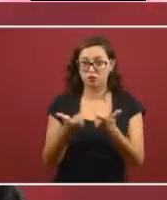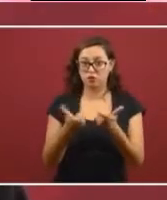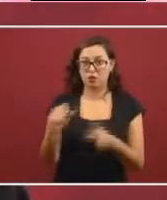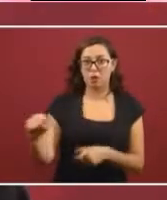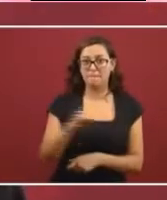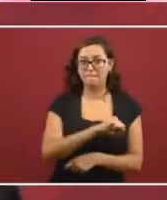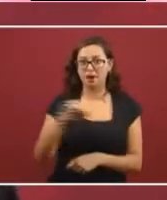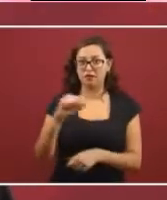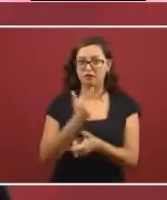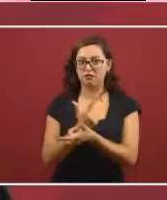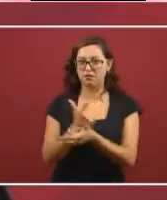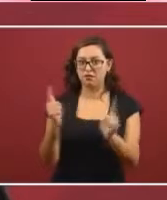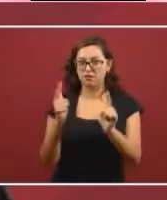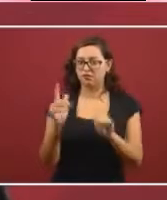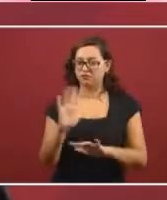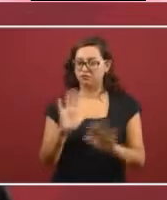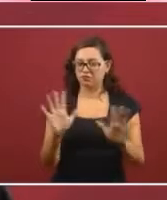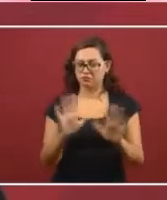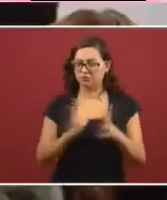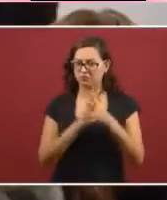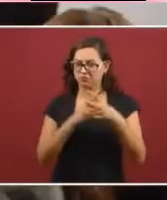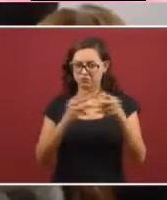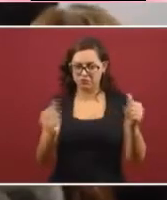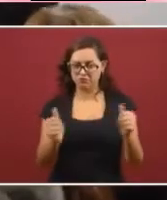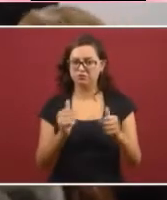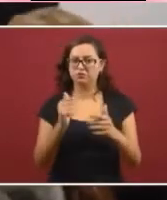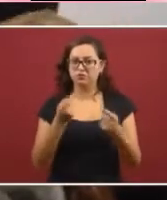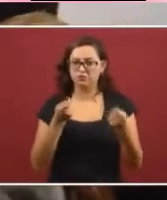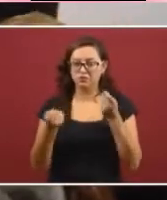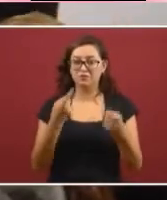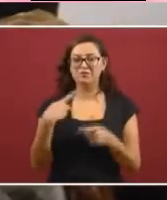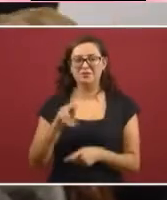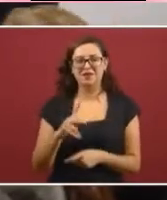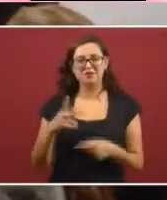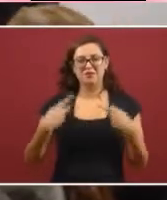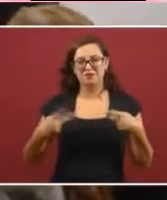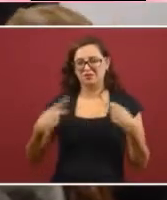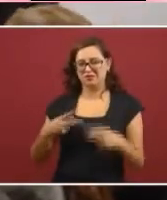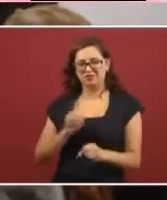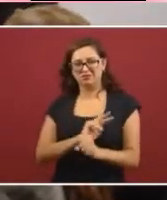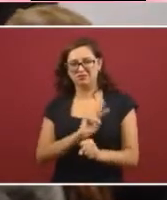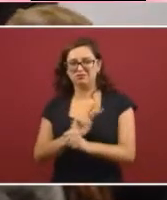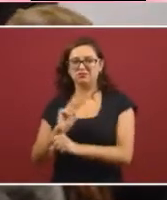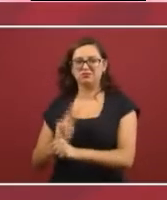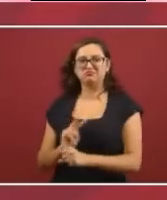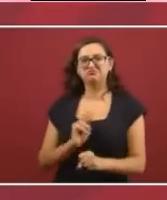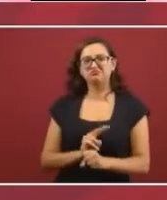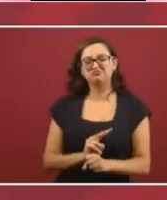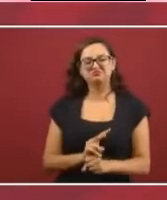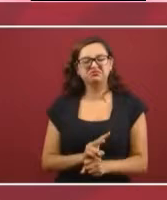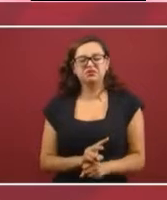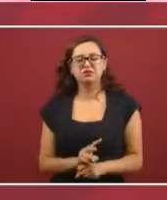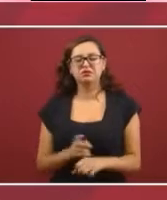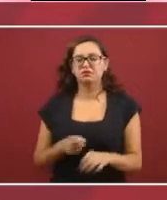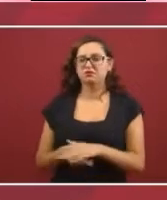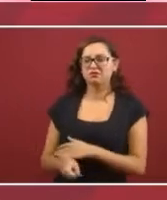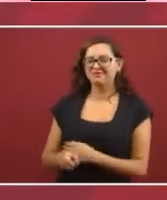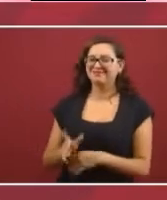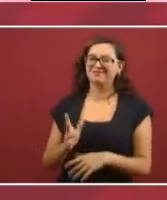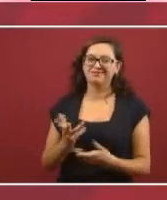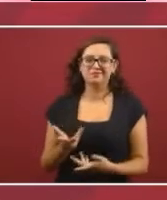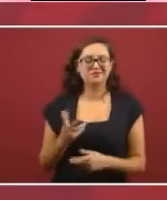we want that to disappear, to give to the citizen all the confidence and trust,